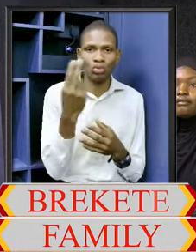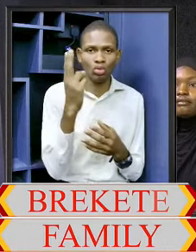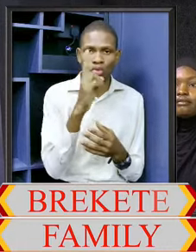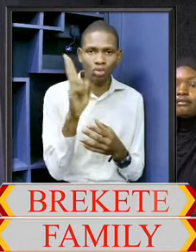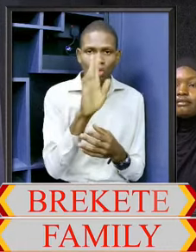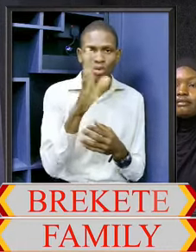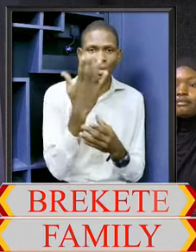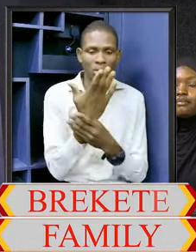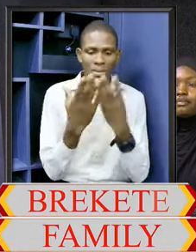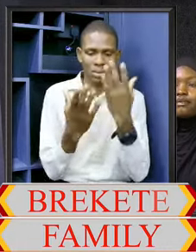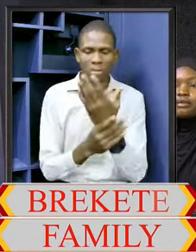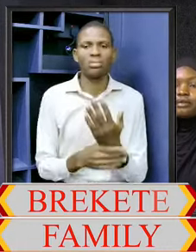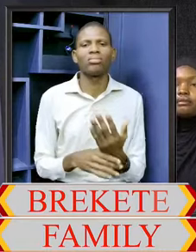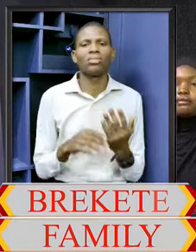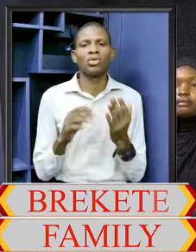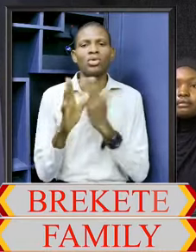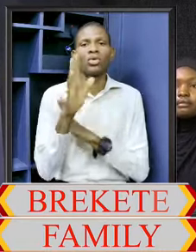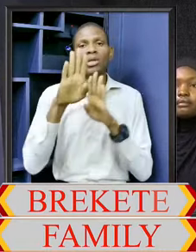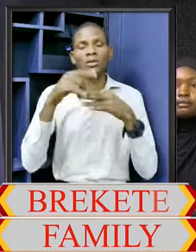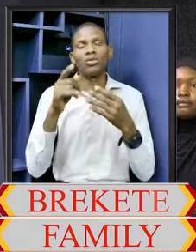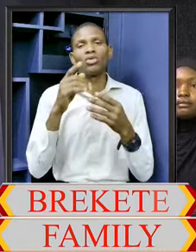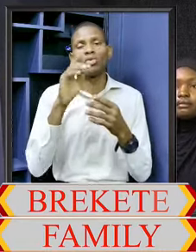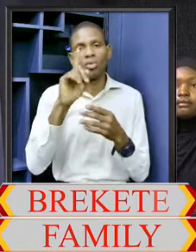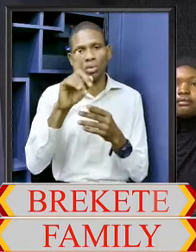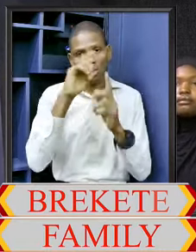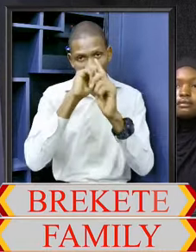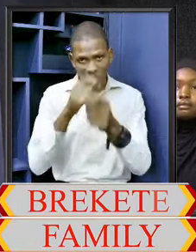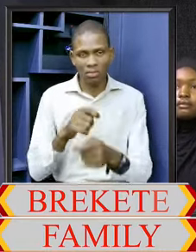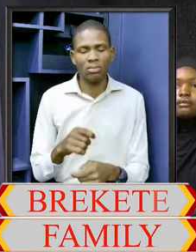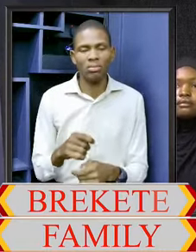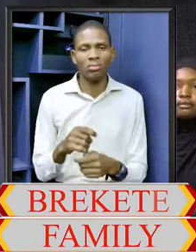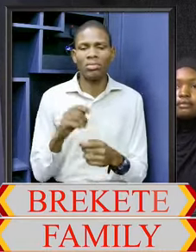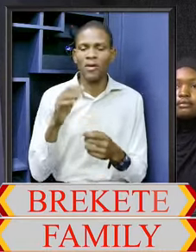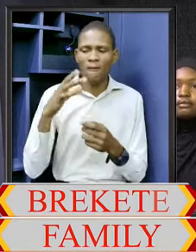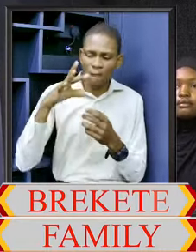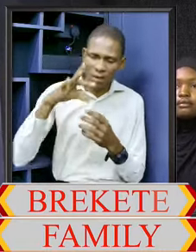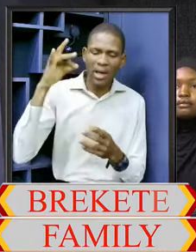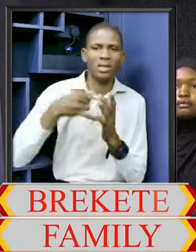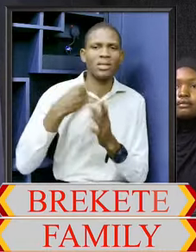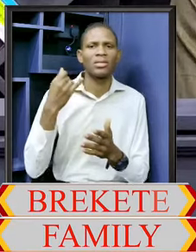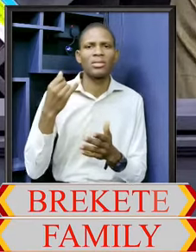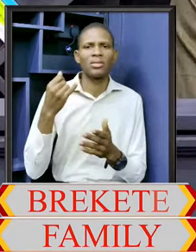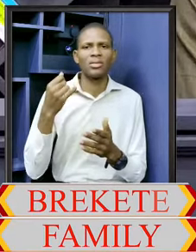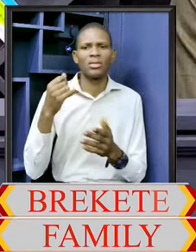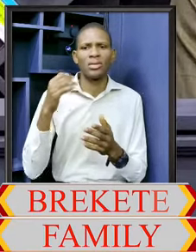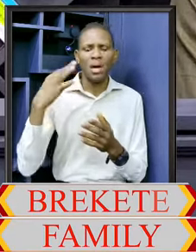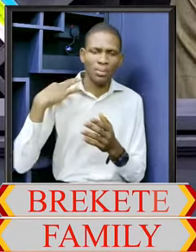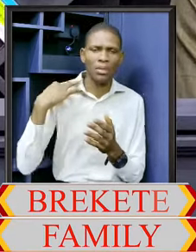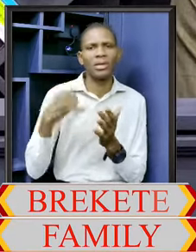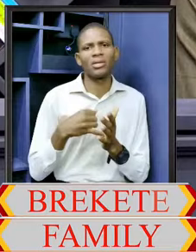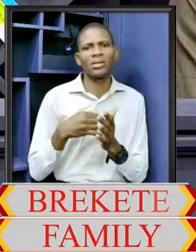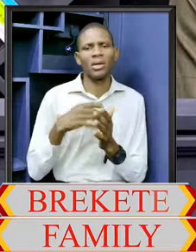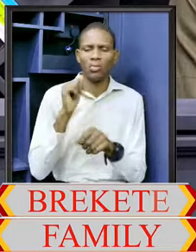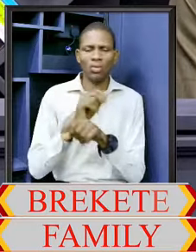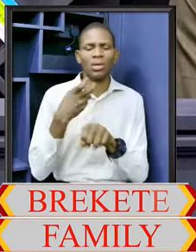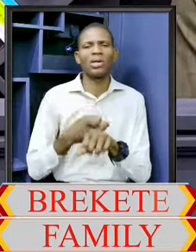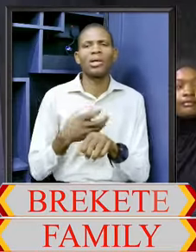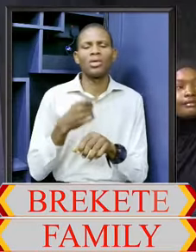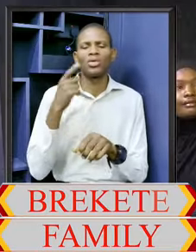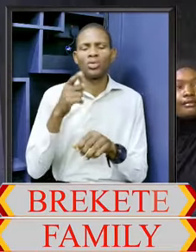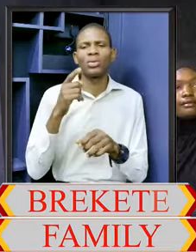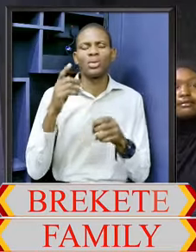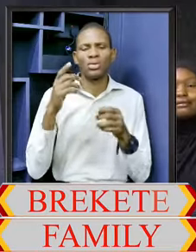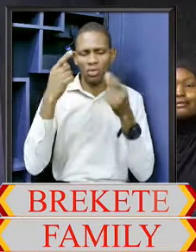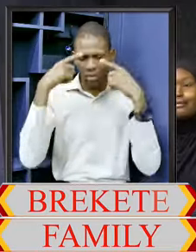them. Apply them. And you go succeed. Thank you. If you work hard, like my brother Oyi Breaker. Thank down. You. Thank you.